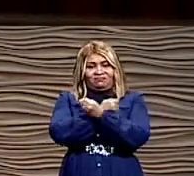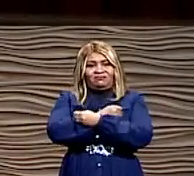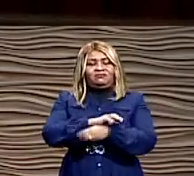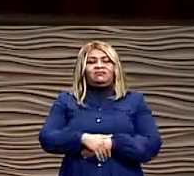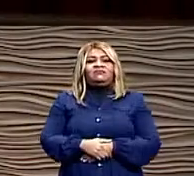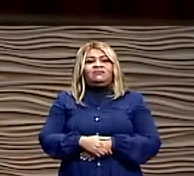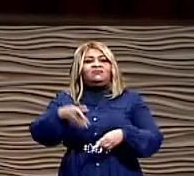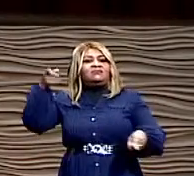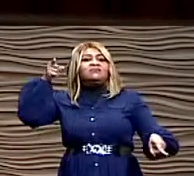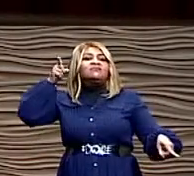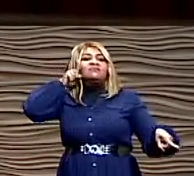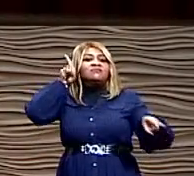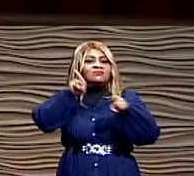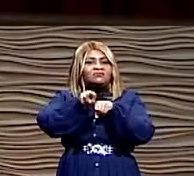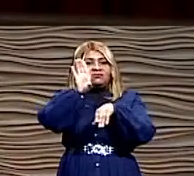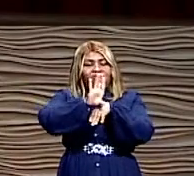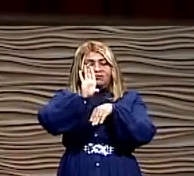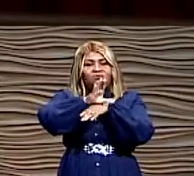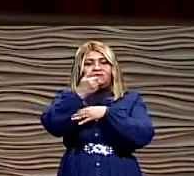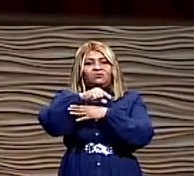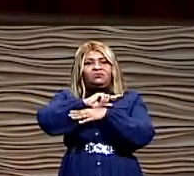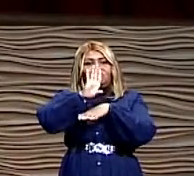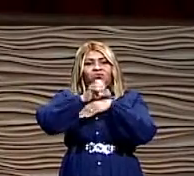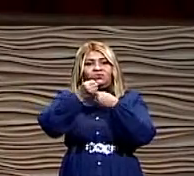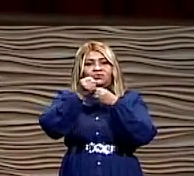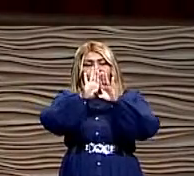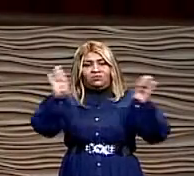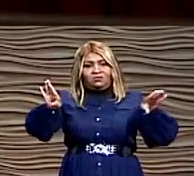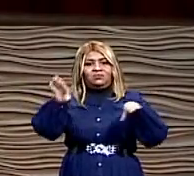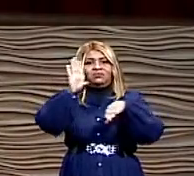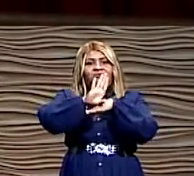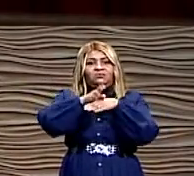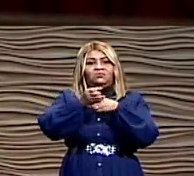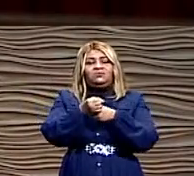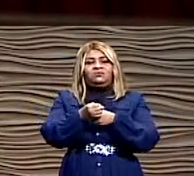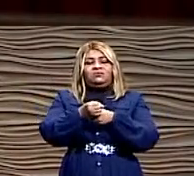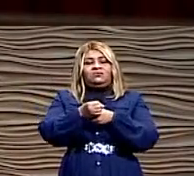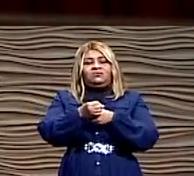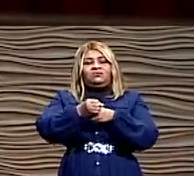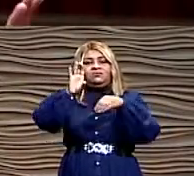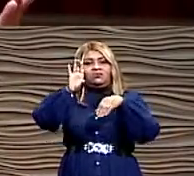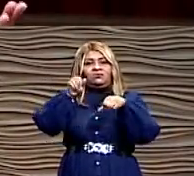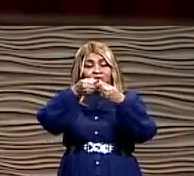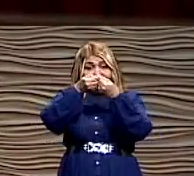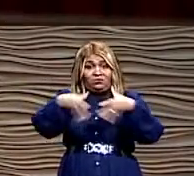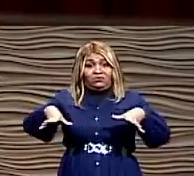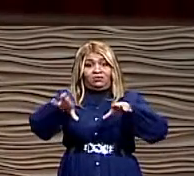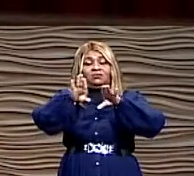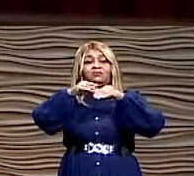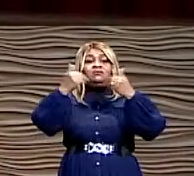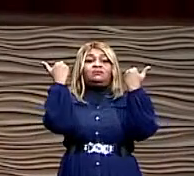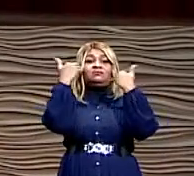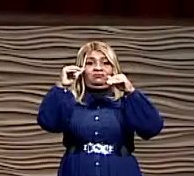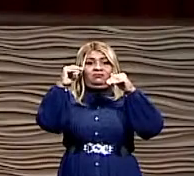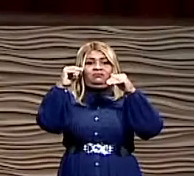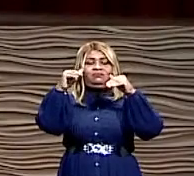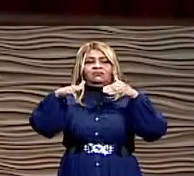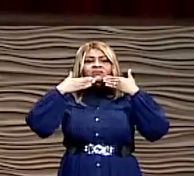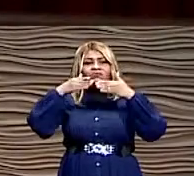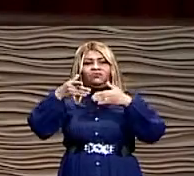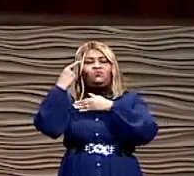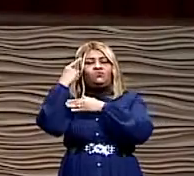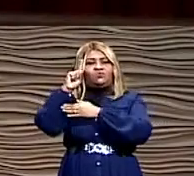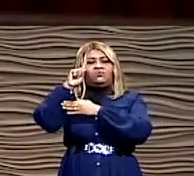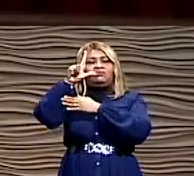sister church. We're the church without walls, and they are the church without limits. Let's thank God for Langa Baptist